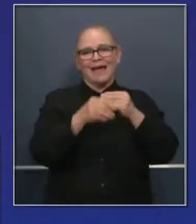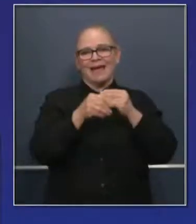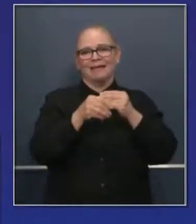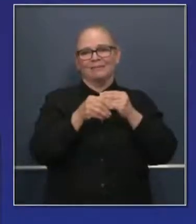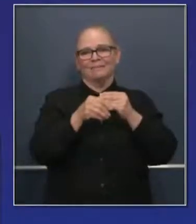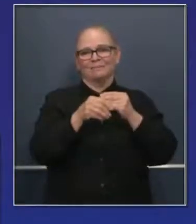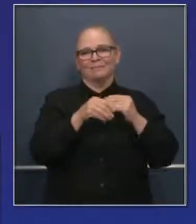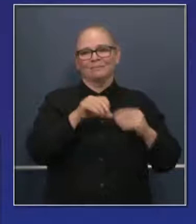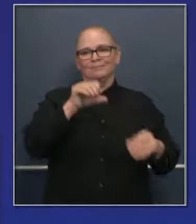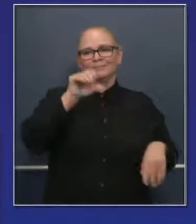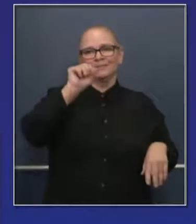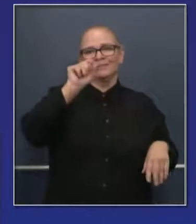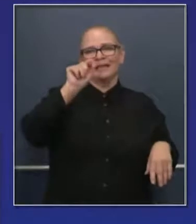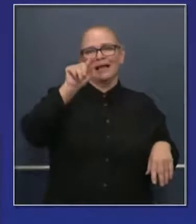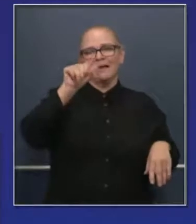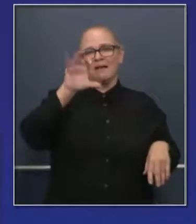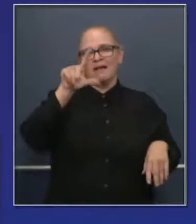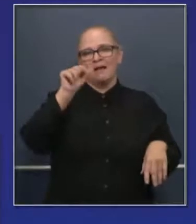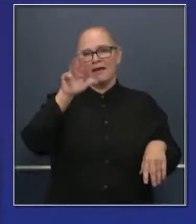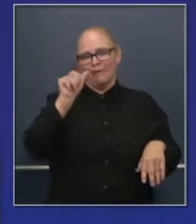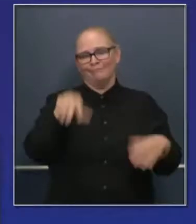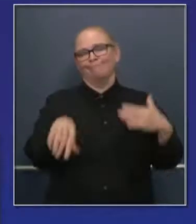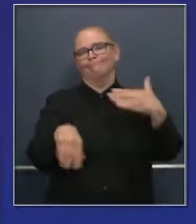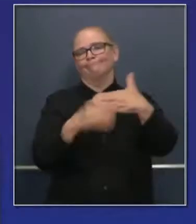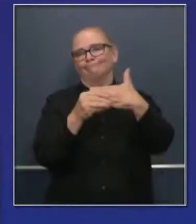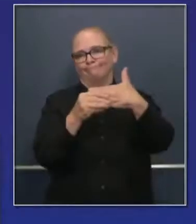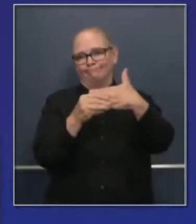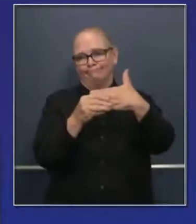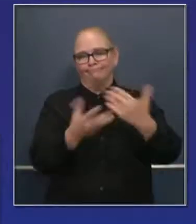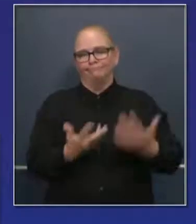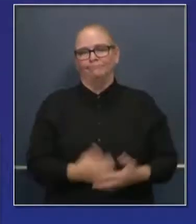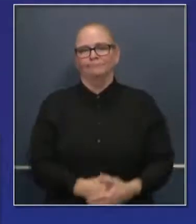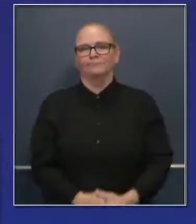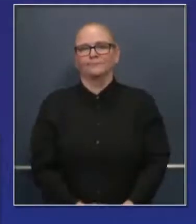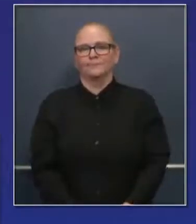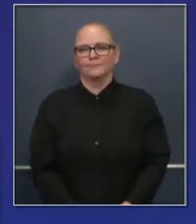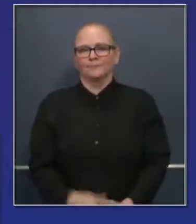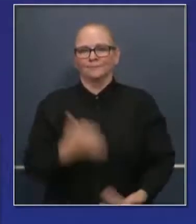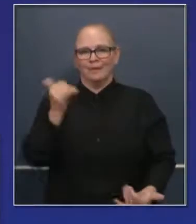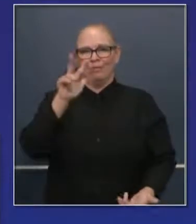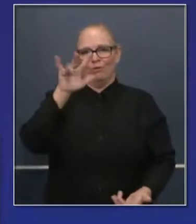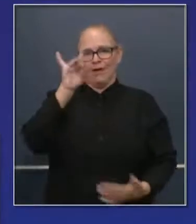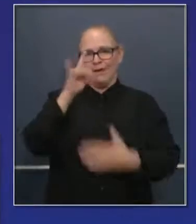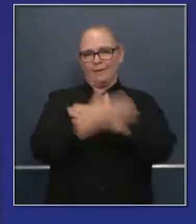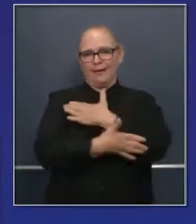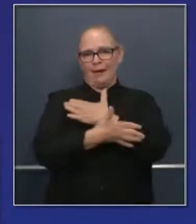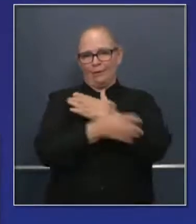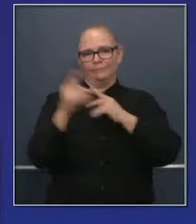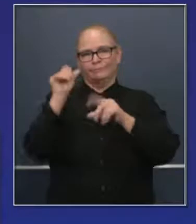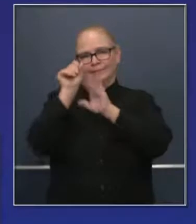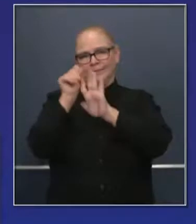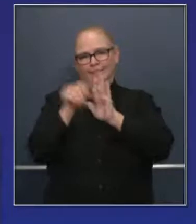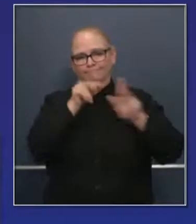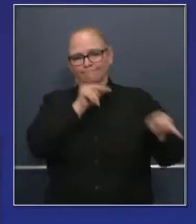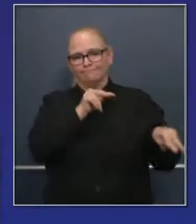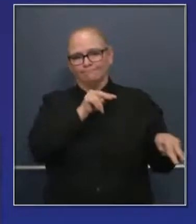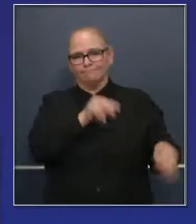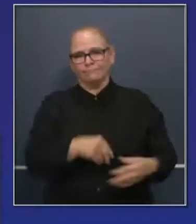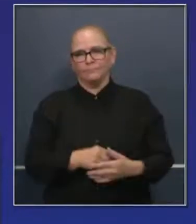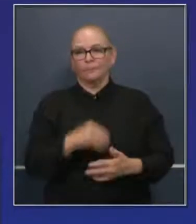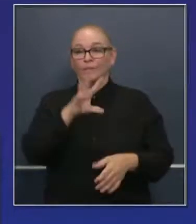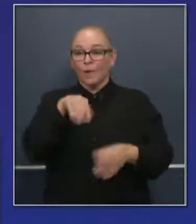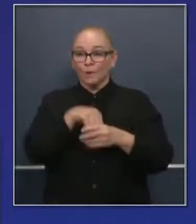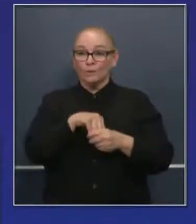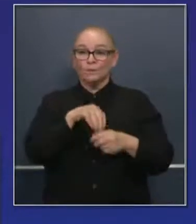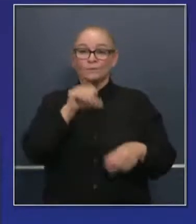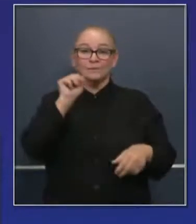our list when we were in Stockton last week. Now 38 counties. This includes San Mateo